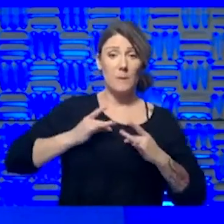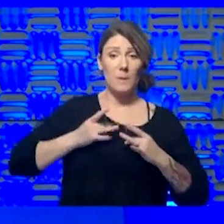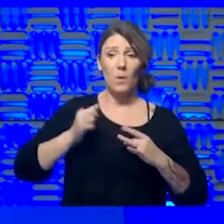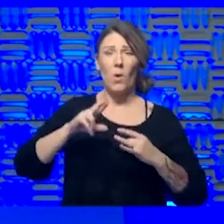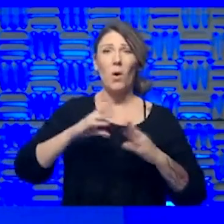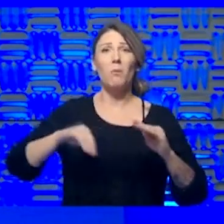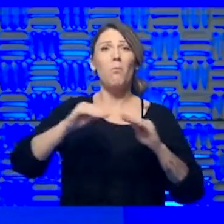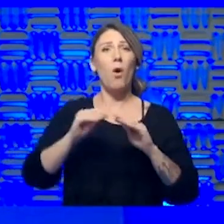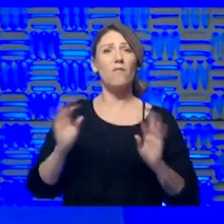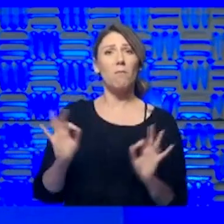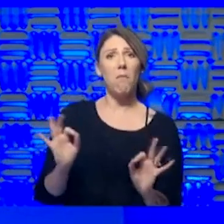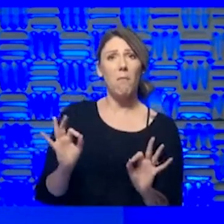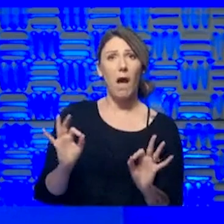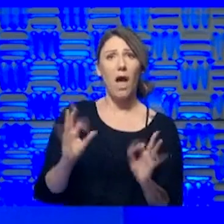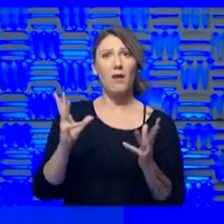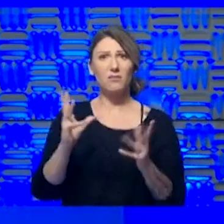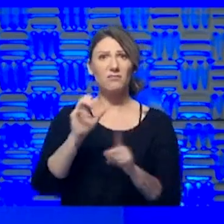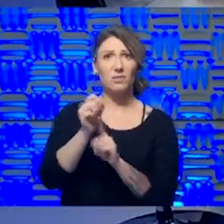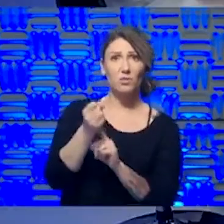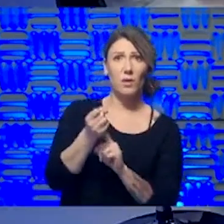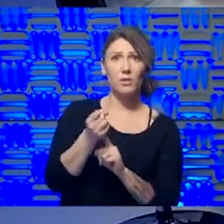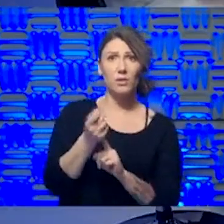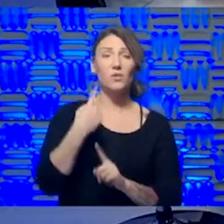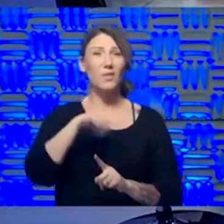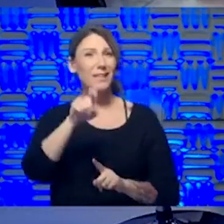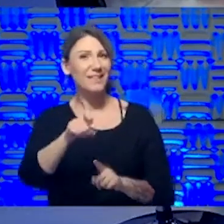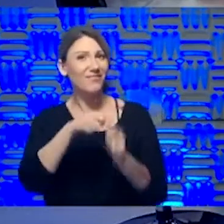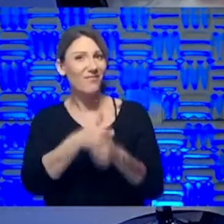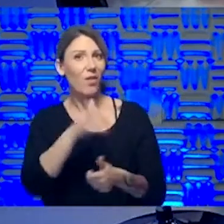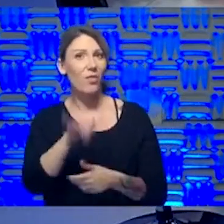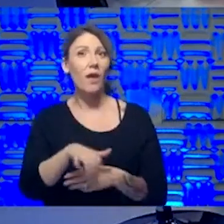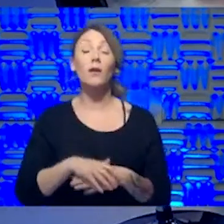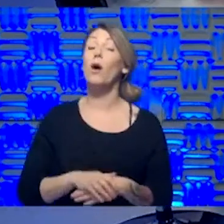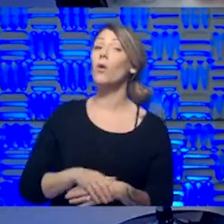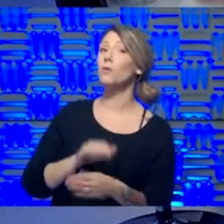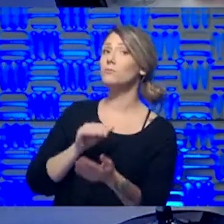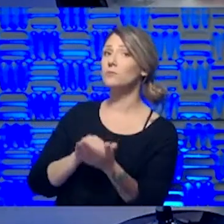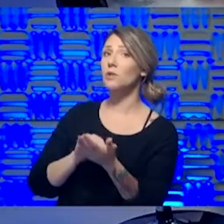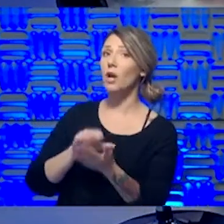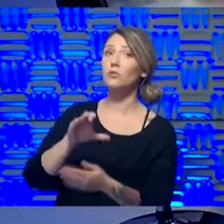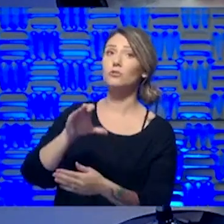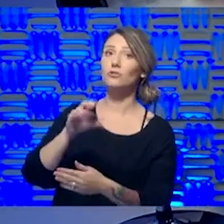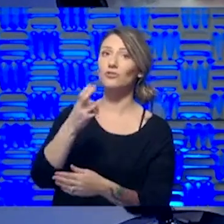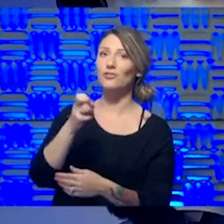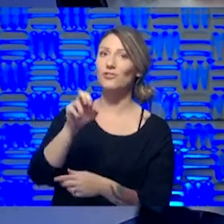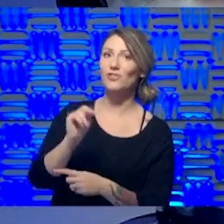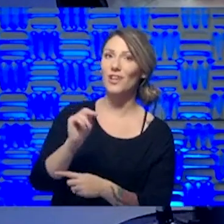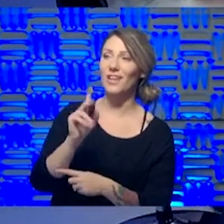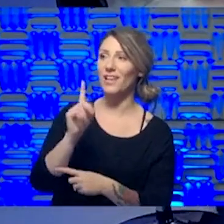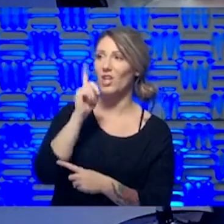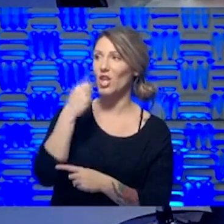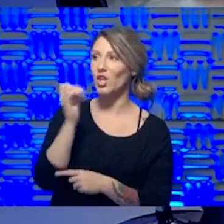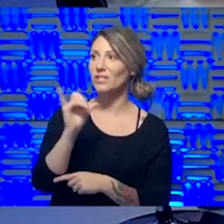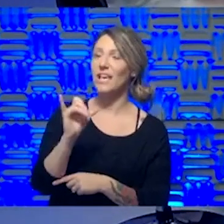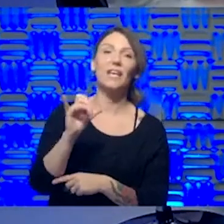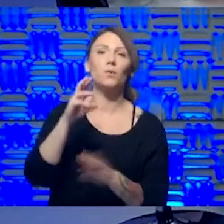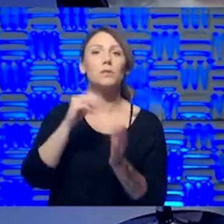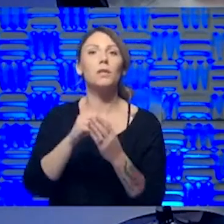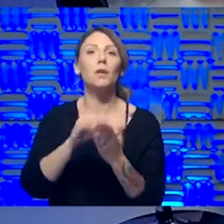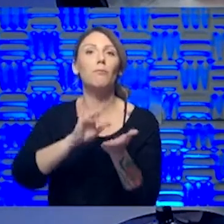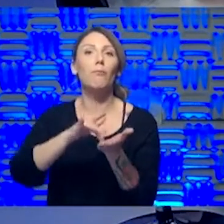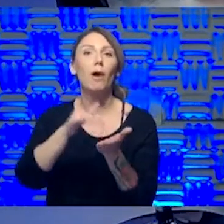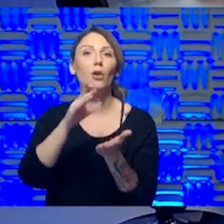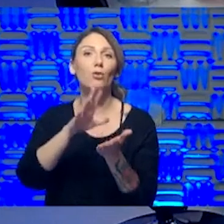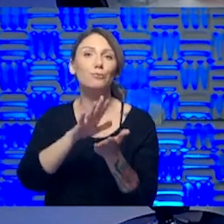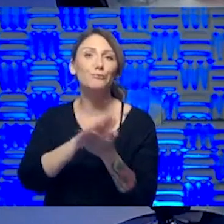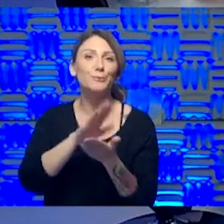lot of information that we really need to seek out. So Dr. Chen, and by the way, Dr. Chen looks like he was in medical school yesterday.